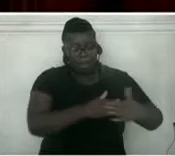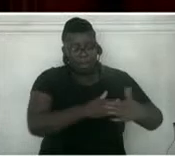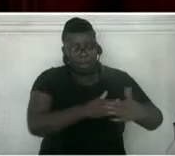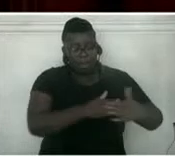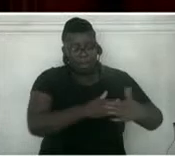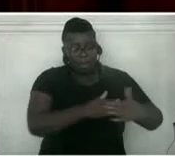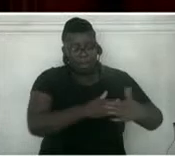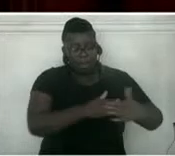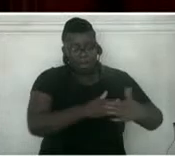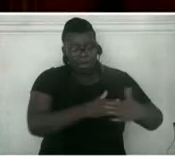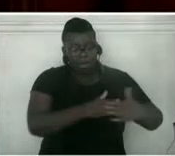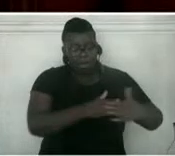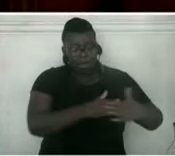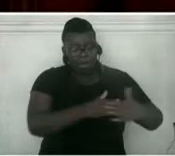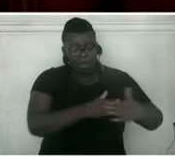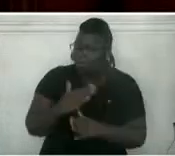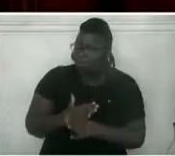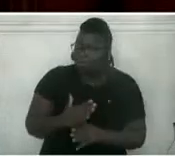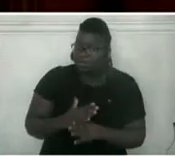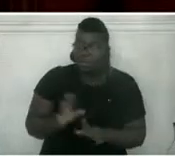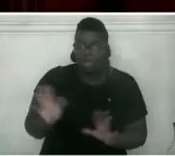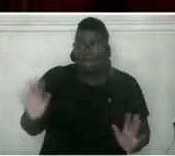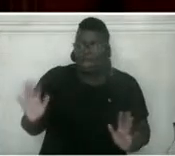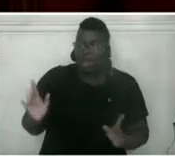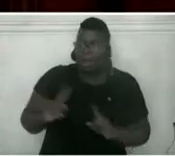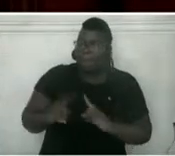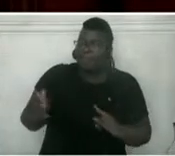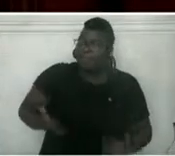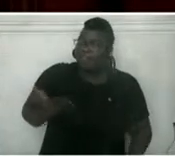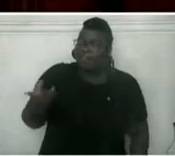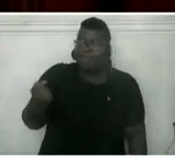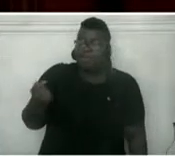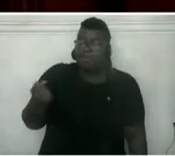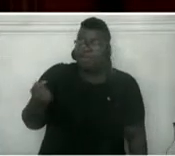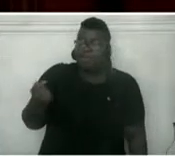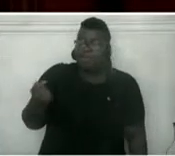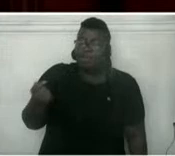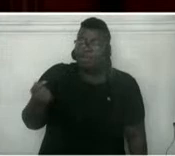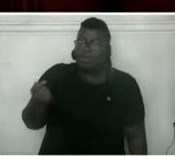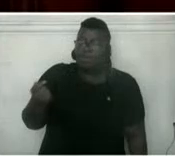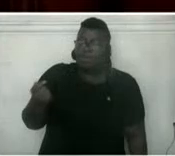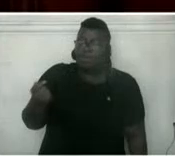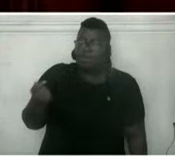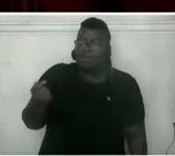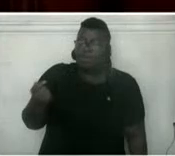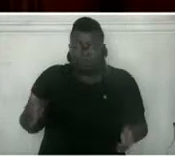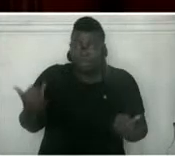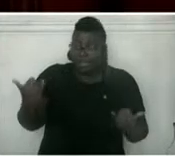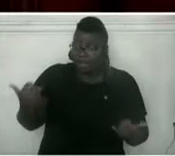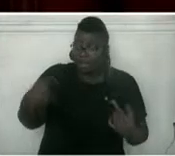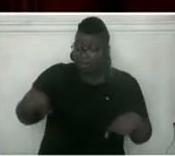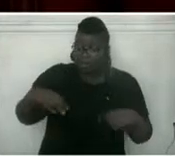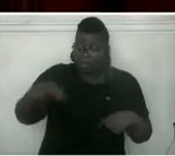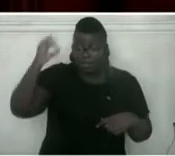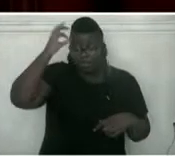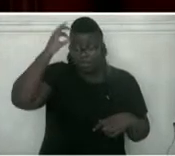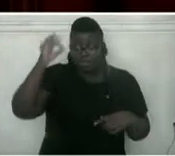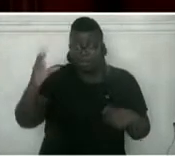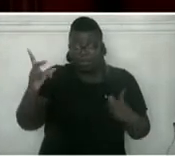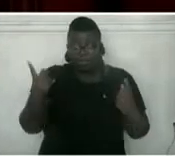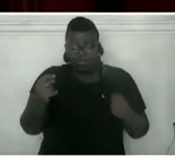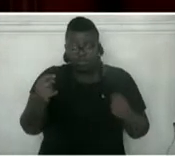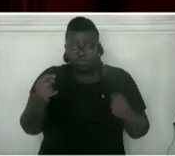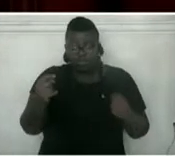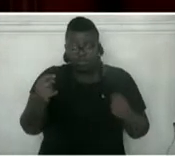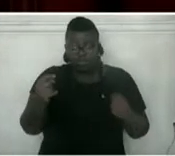abafuni umsebenzi kodwa bafuna ukunikwa imali. Esingakwazi ukwenza njengohulumeni uqeqesha